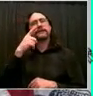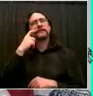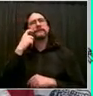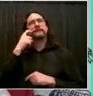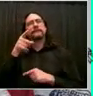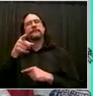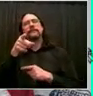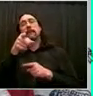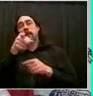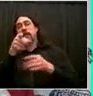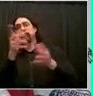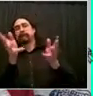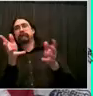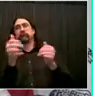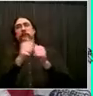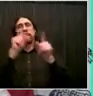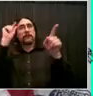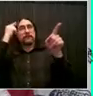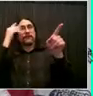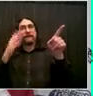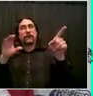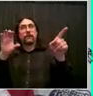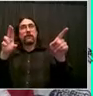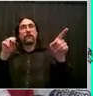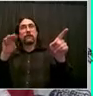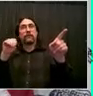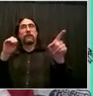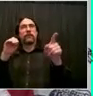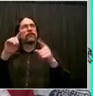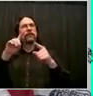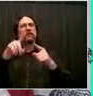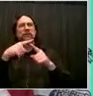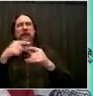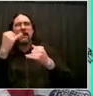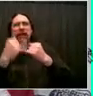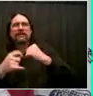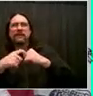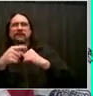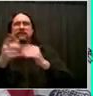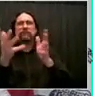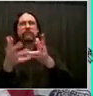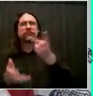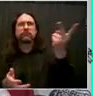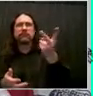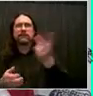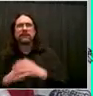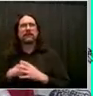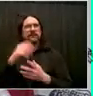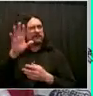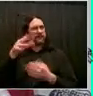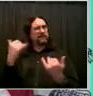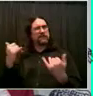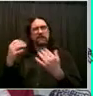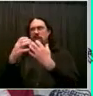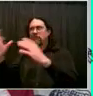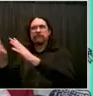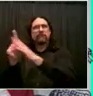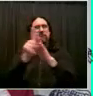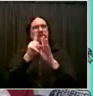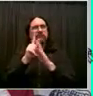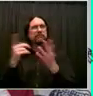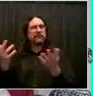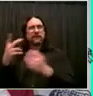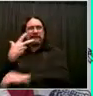vaccinations to indoor dining, all kinds of things that have to do with the city's recovery. And I wonder when the last time you spoke to